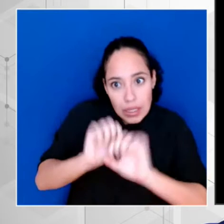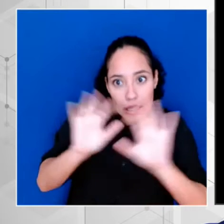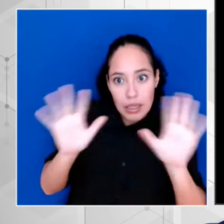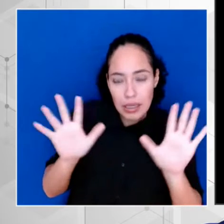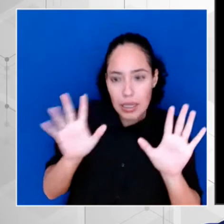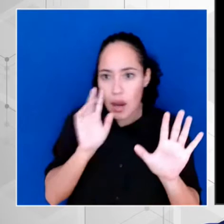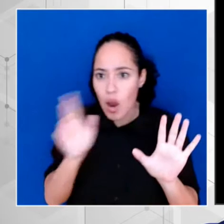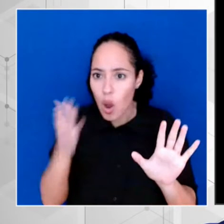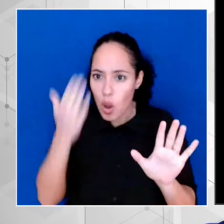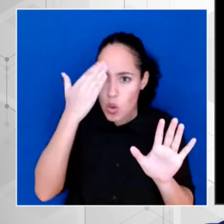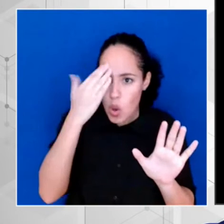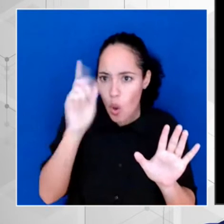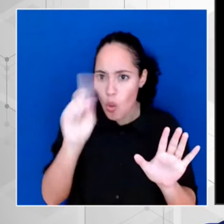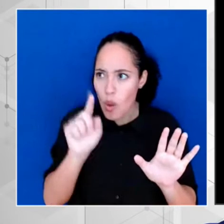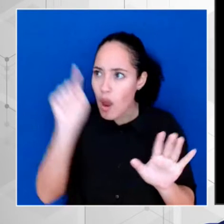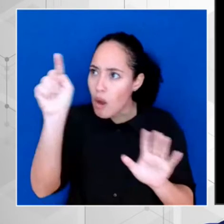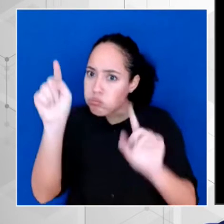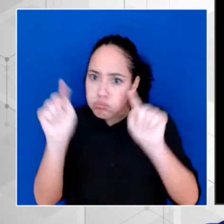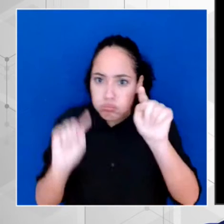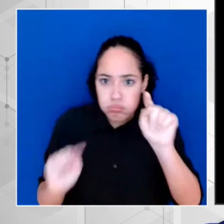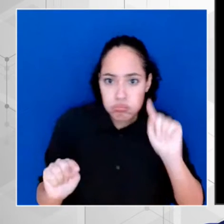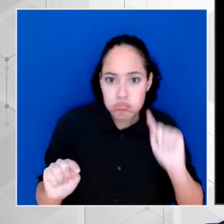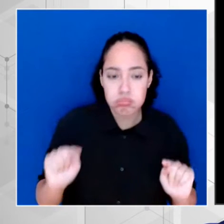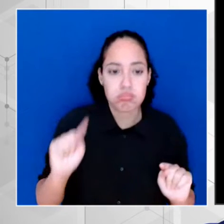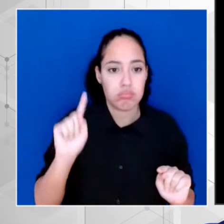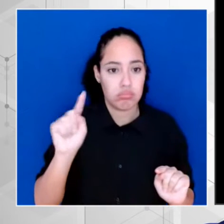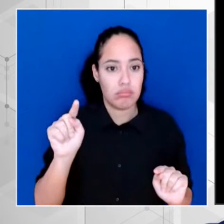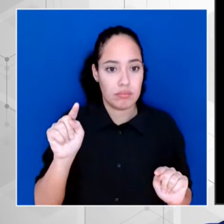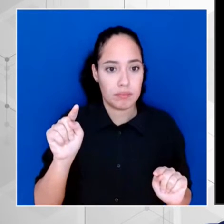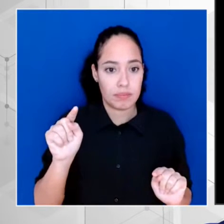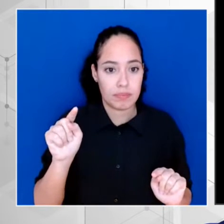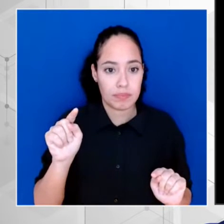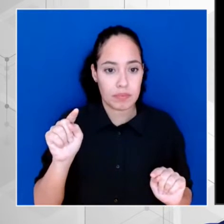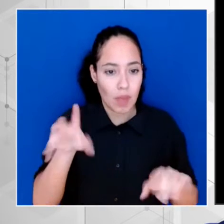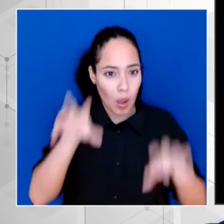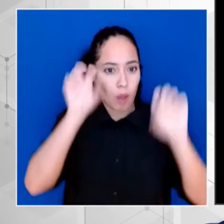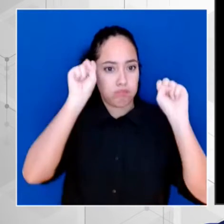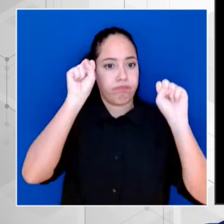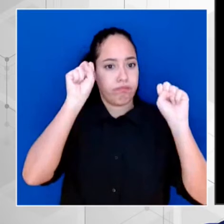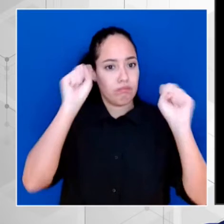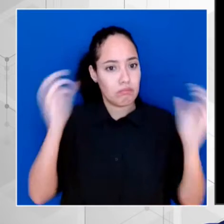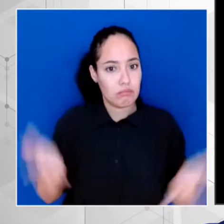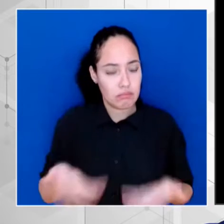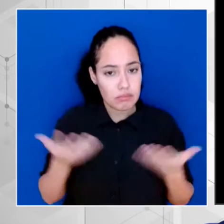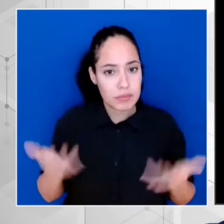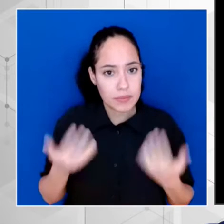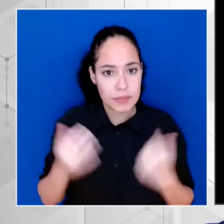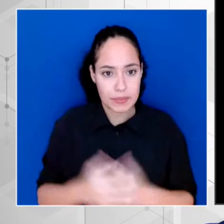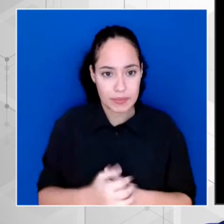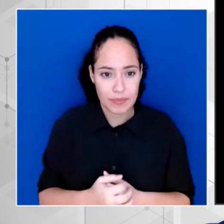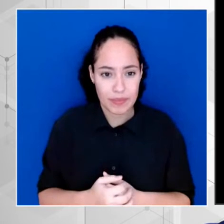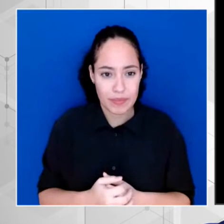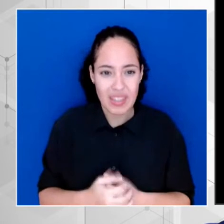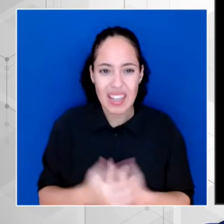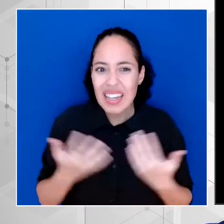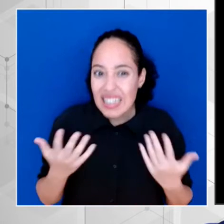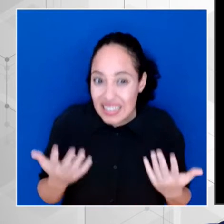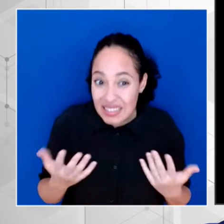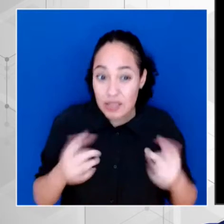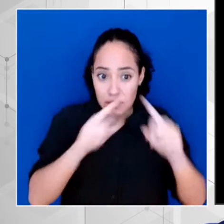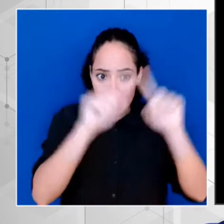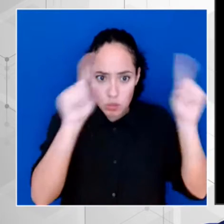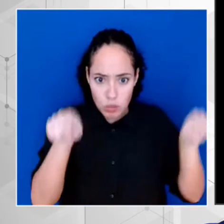counterproductive. Anything that makes you stop and say, huh? That's not good UI.